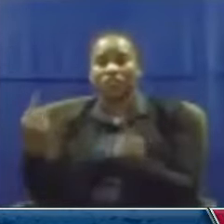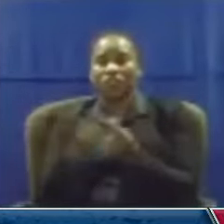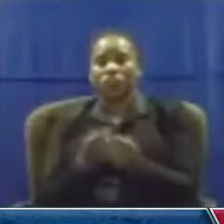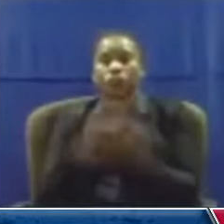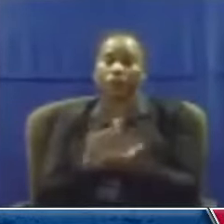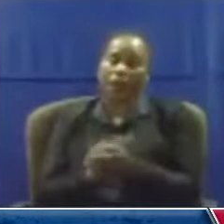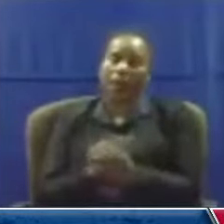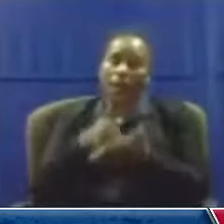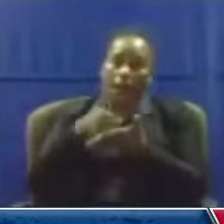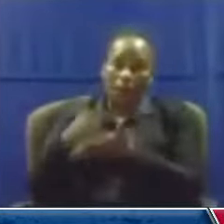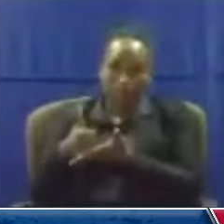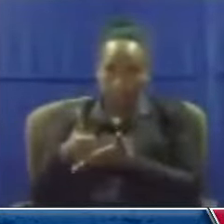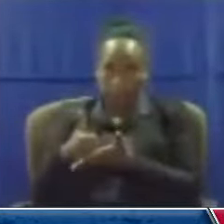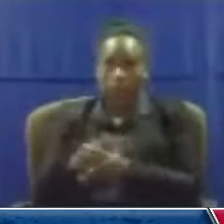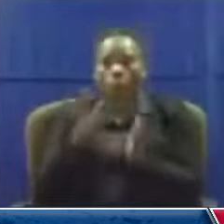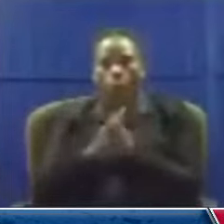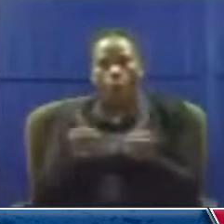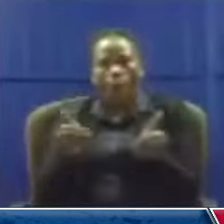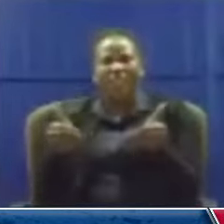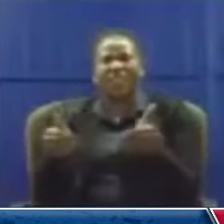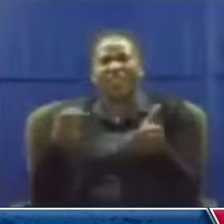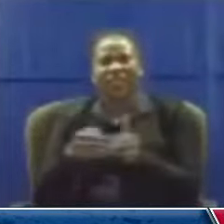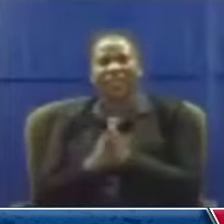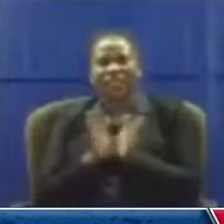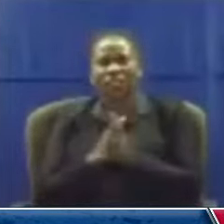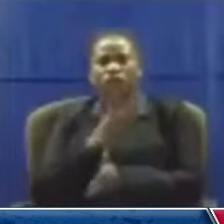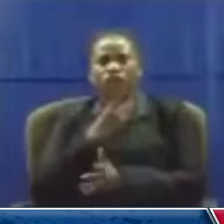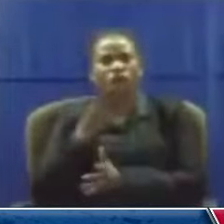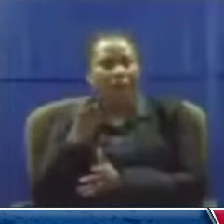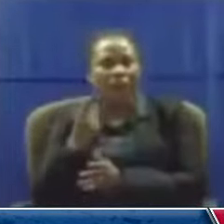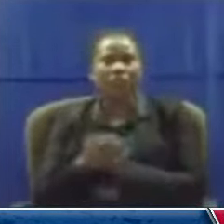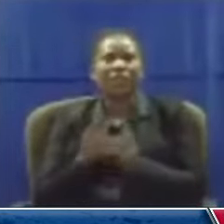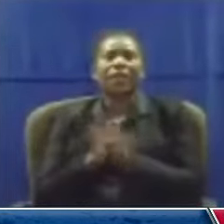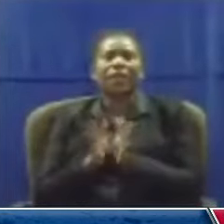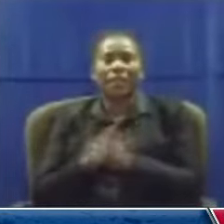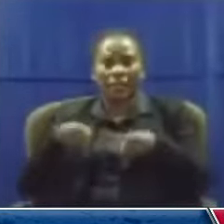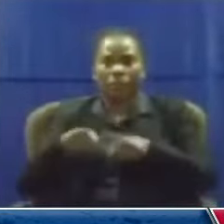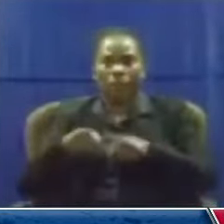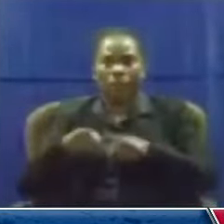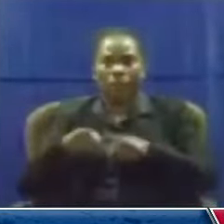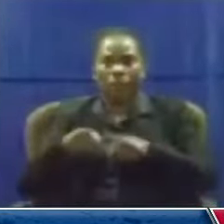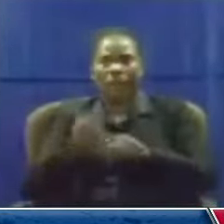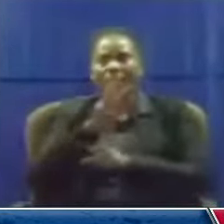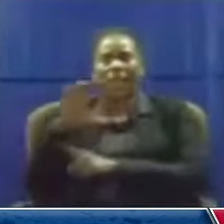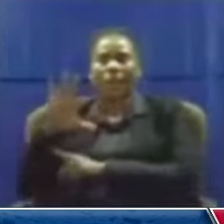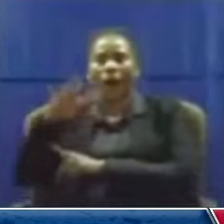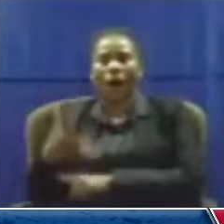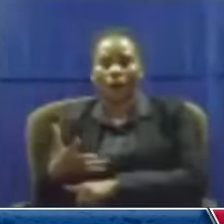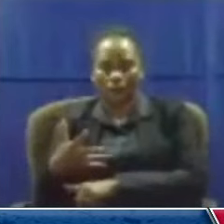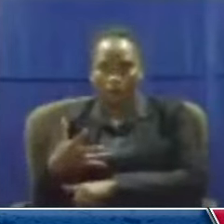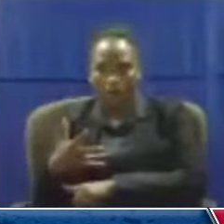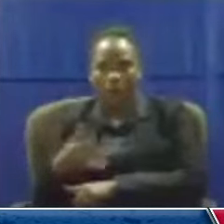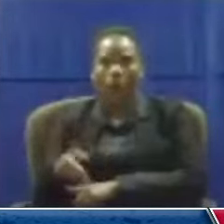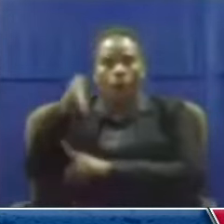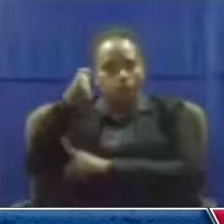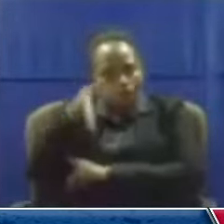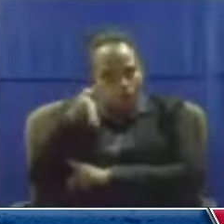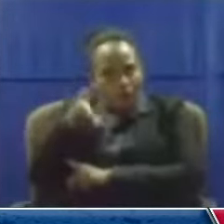own experience of managing the drought disaster in the Western Cape. It's simply this: be